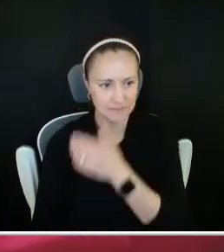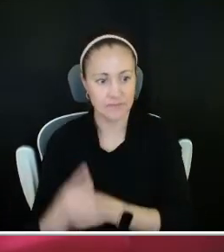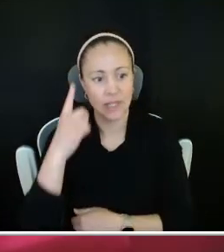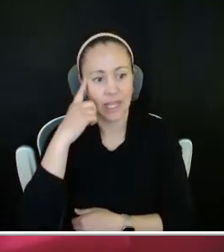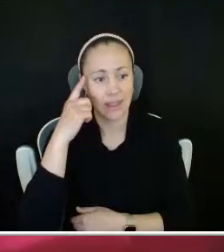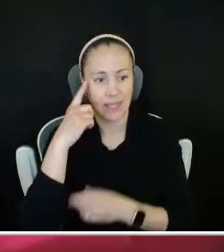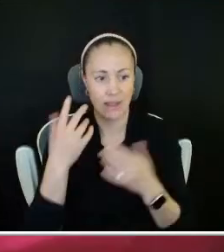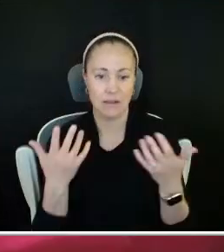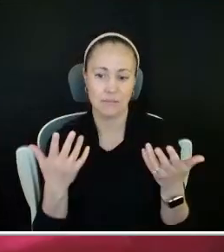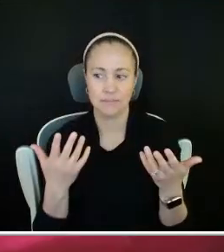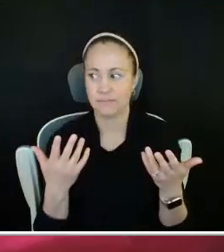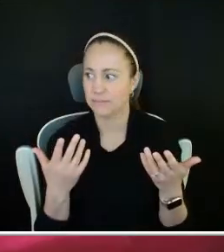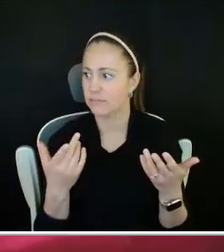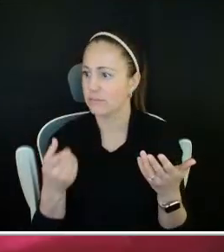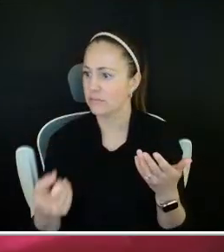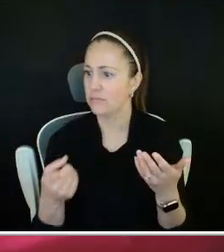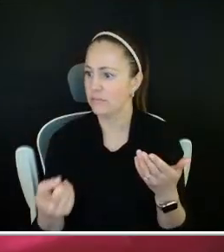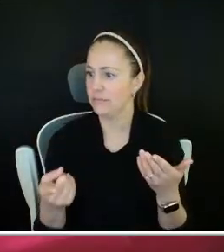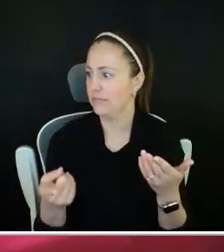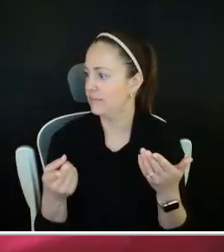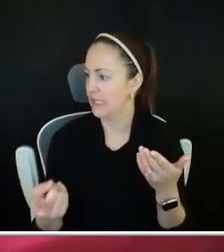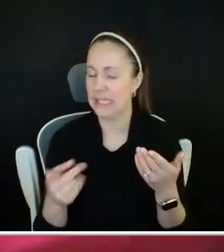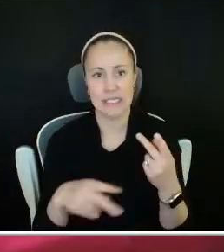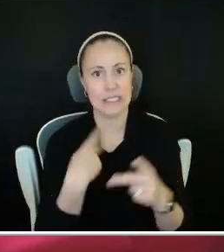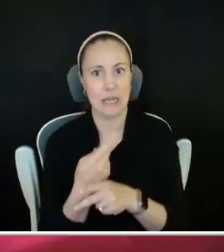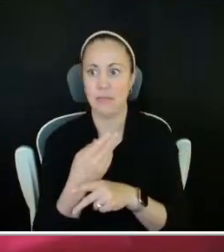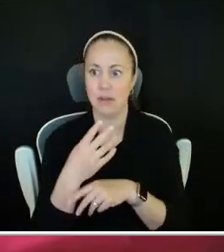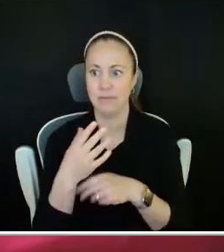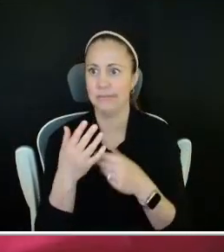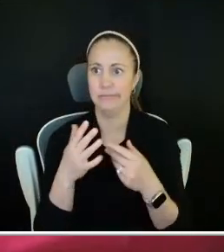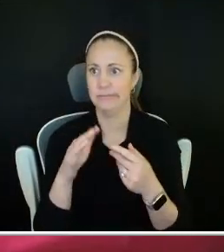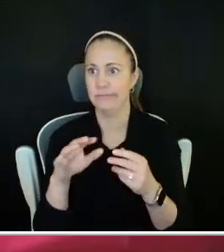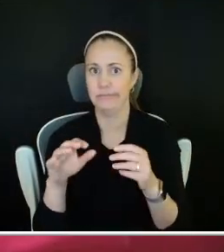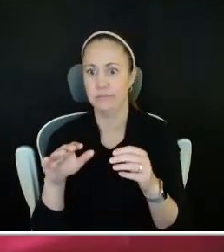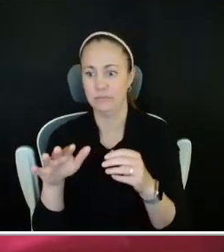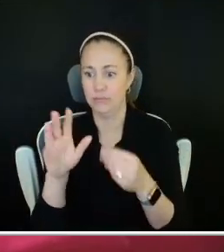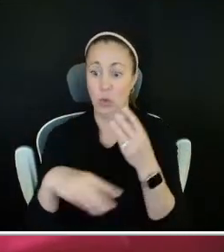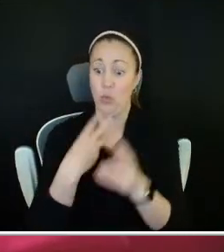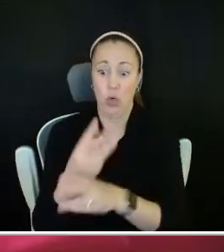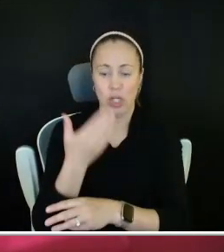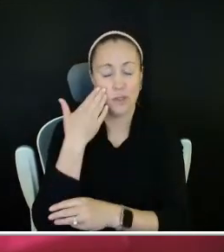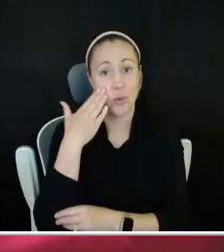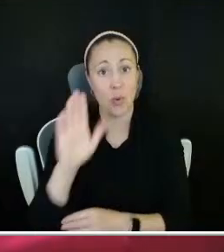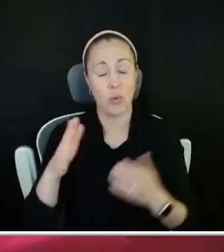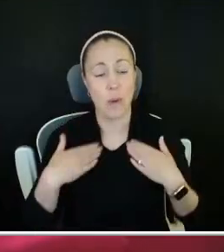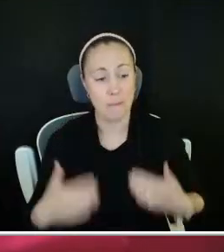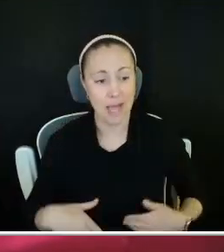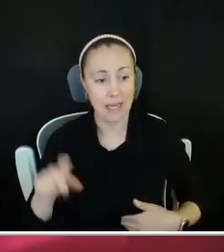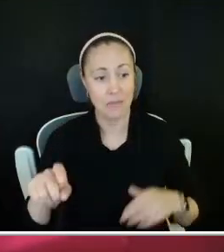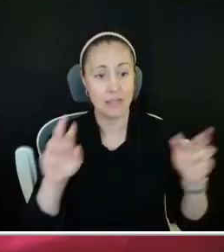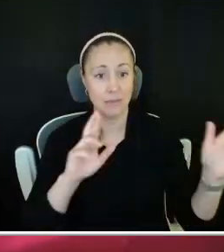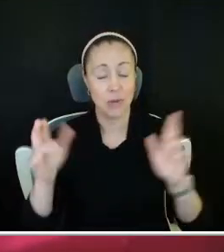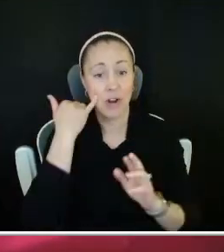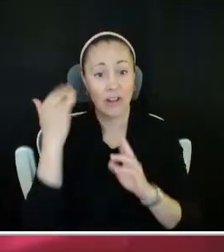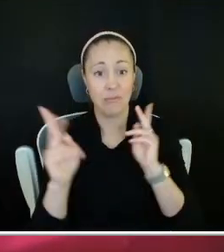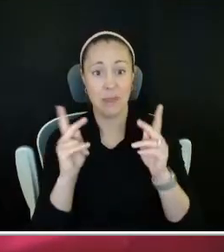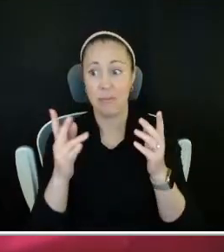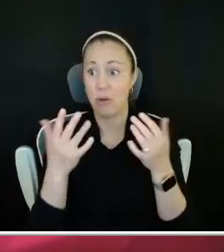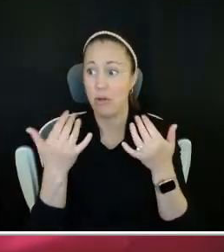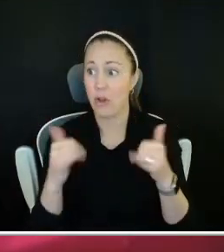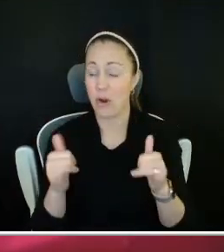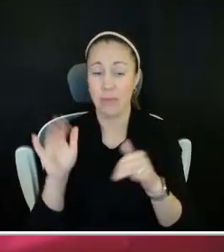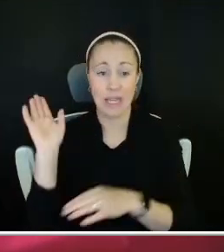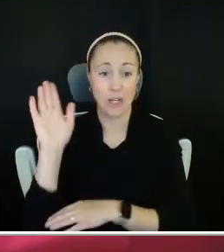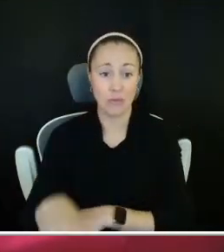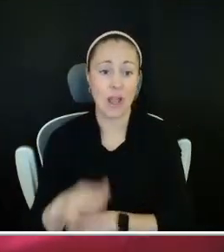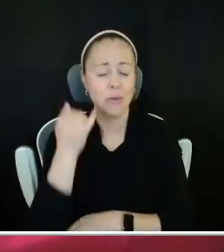where, people are playing year round, you have to prepare your body year round. If you're playing softball or baseball, especially